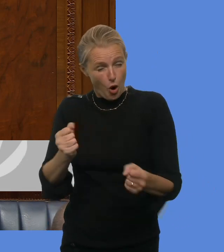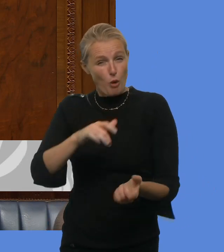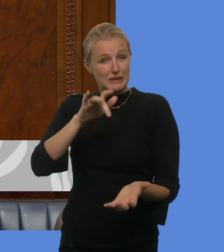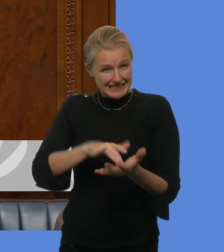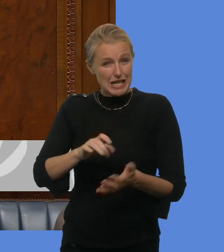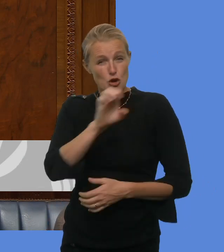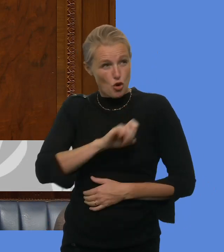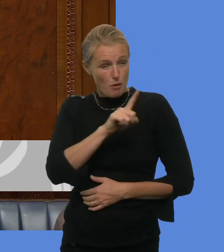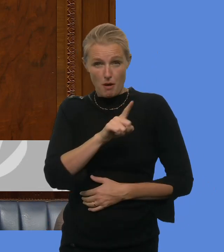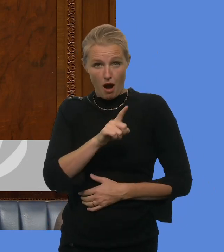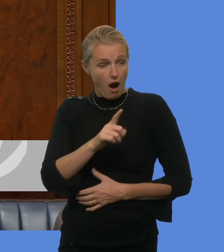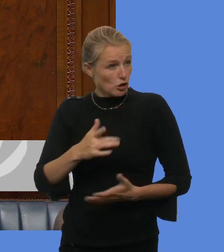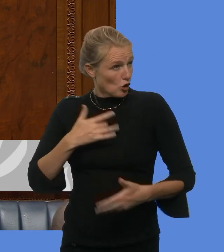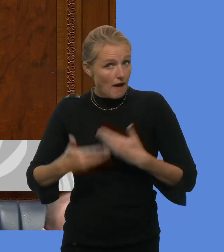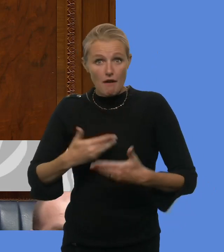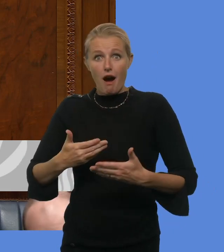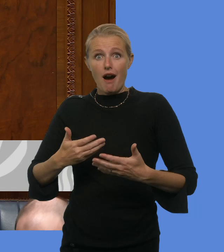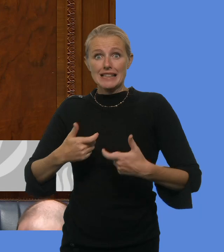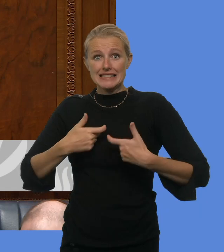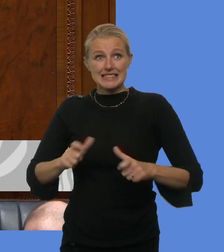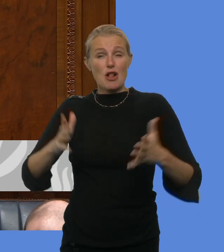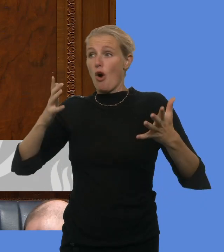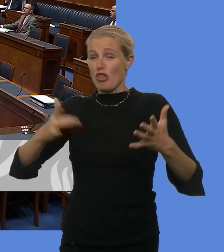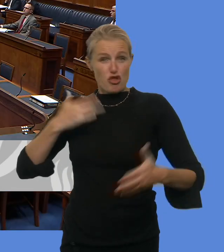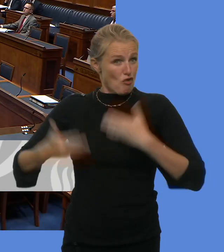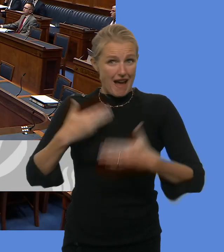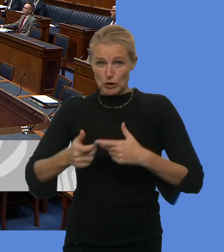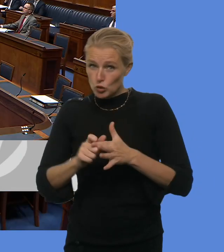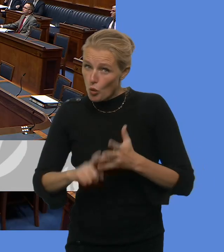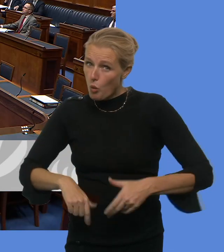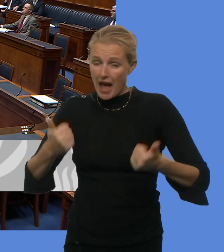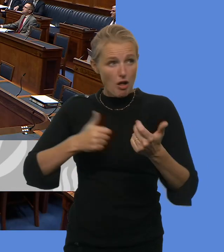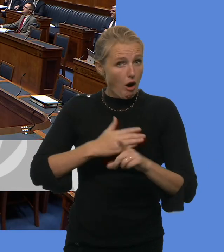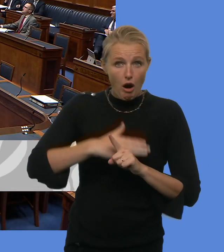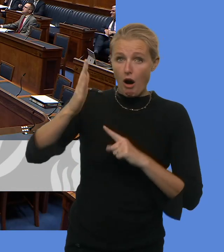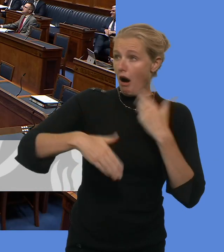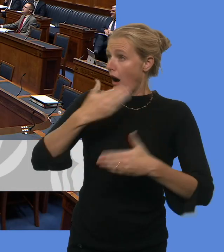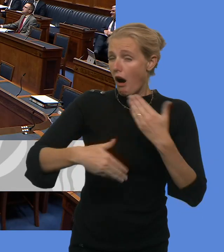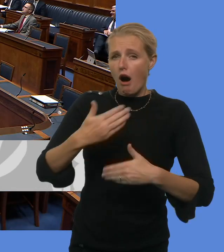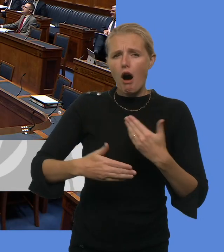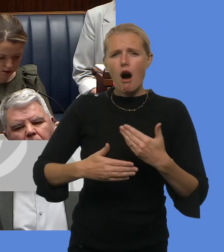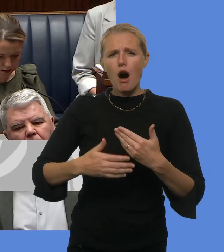is now thriving, let's not let it die from DFI over-regulation. Minister.